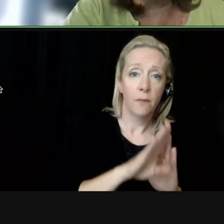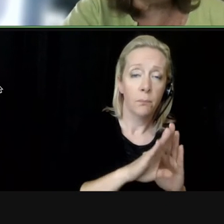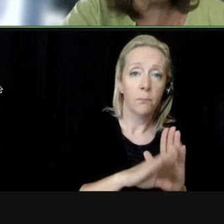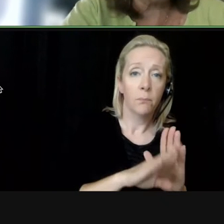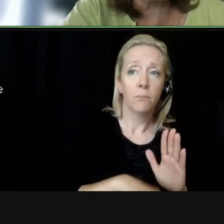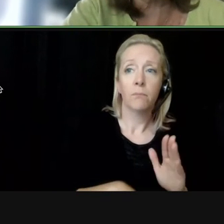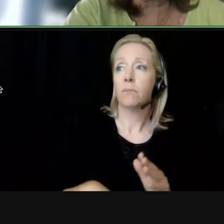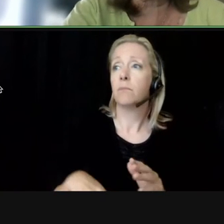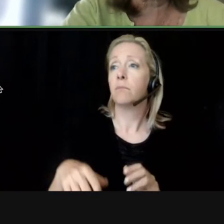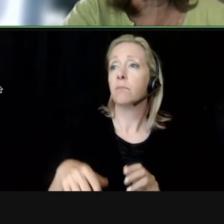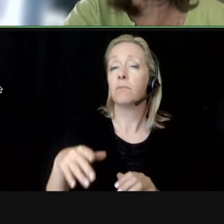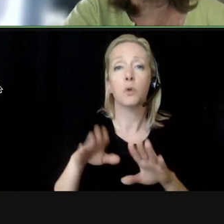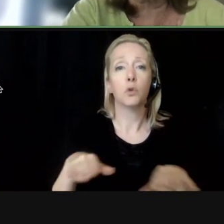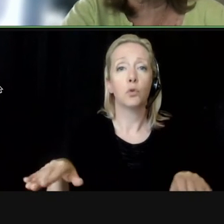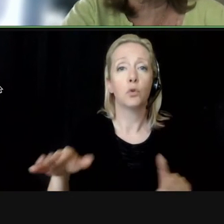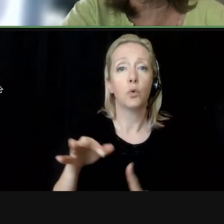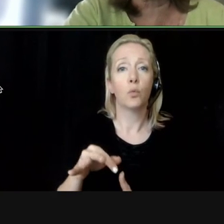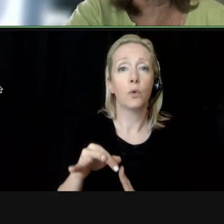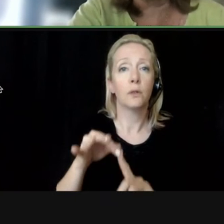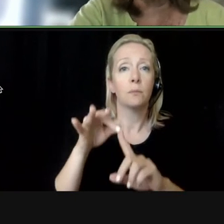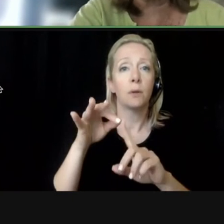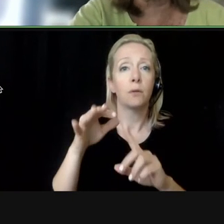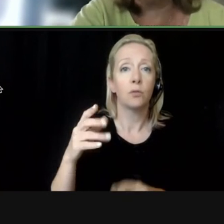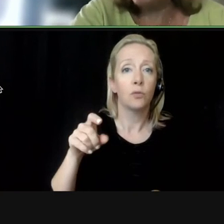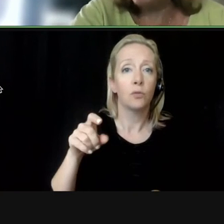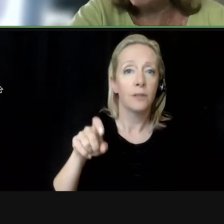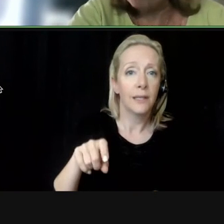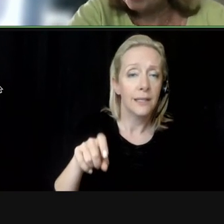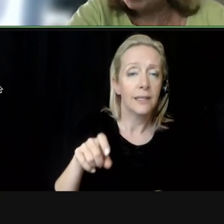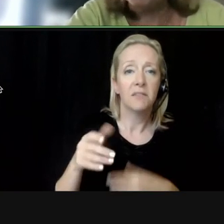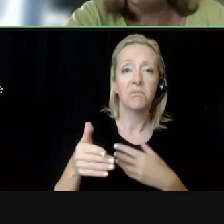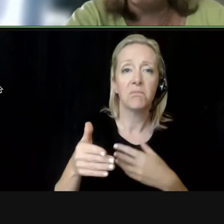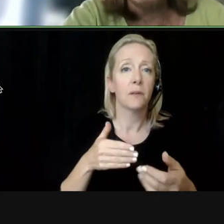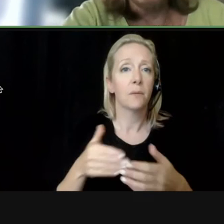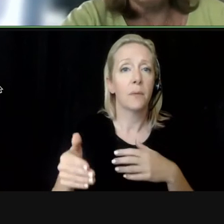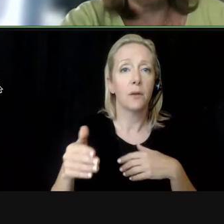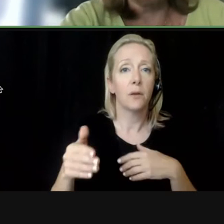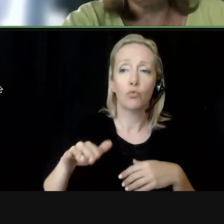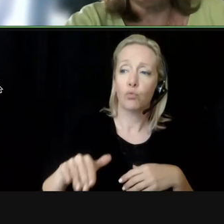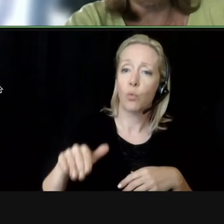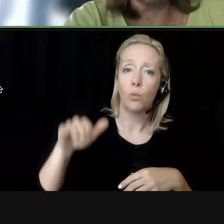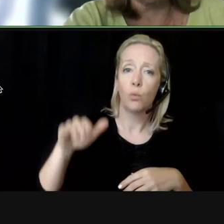have special health care needs and have special needs, growing up is really hard to do.